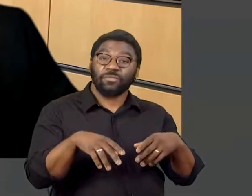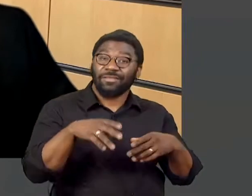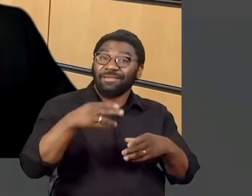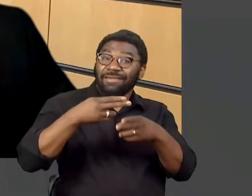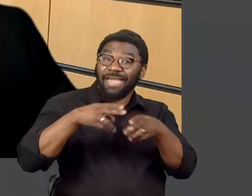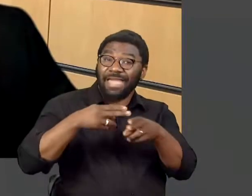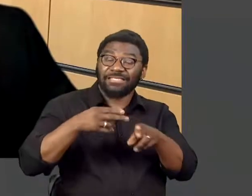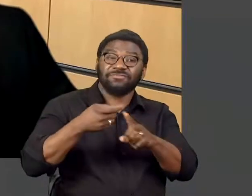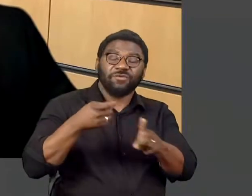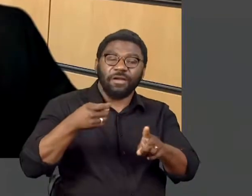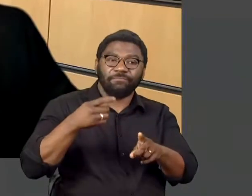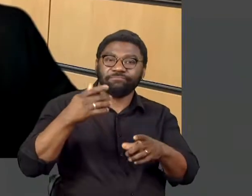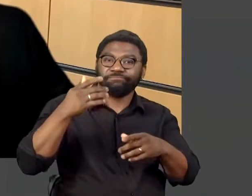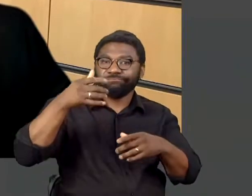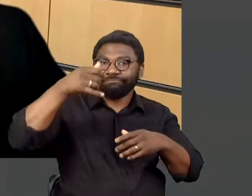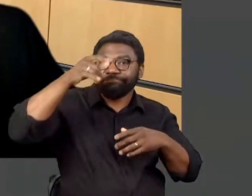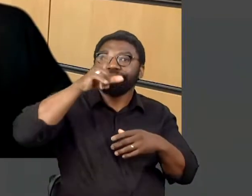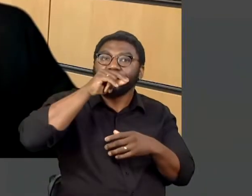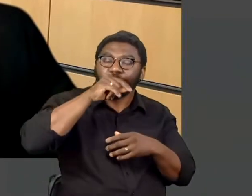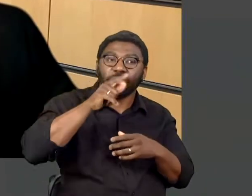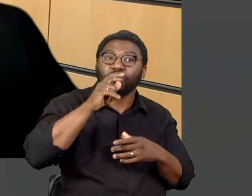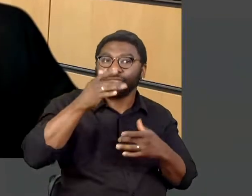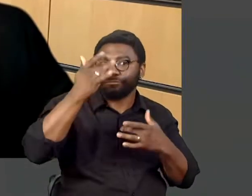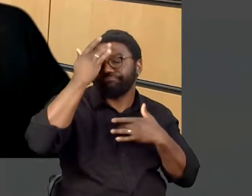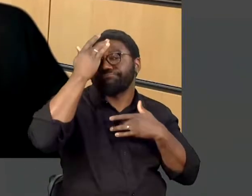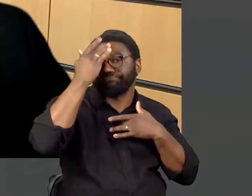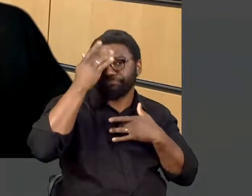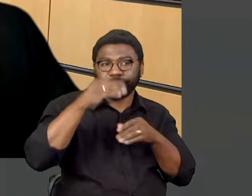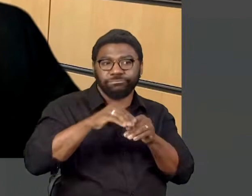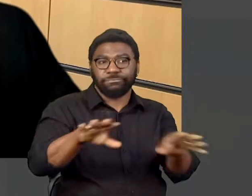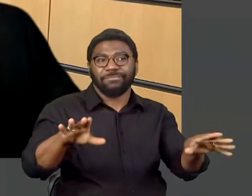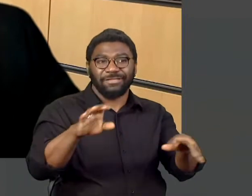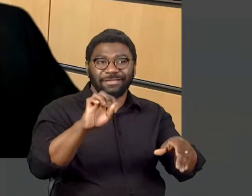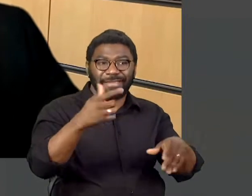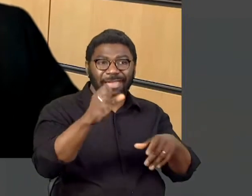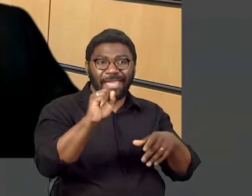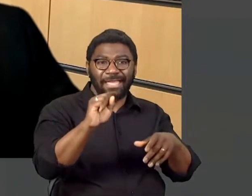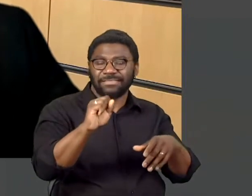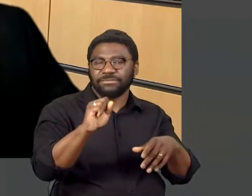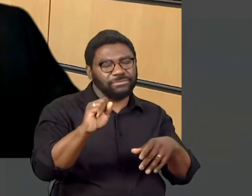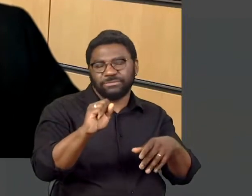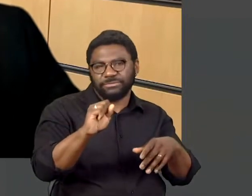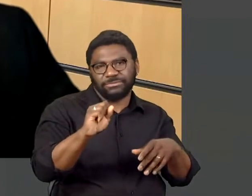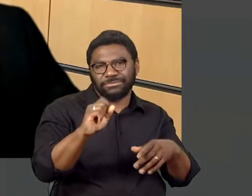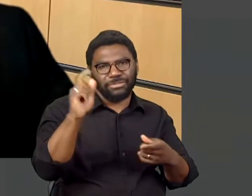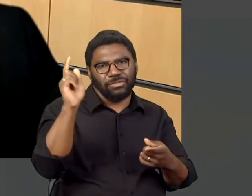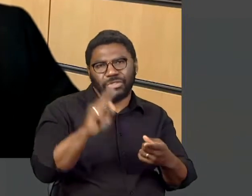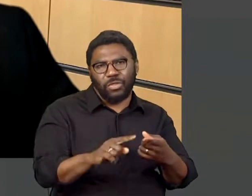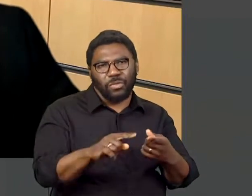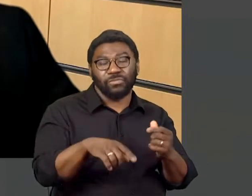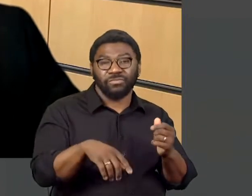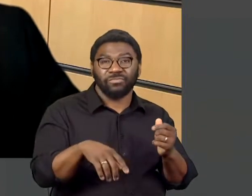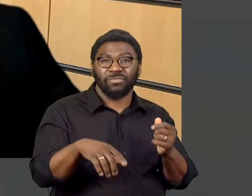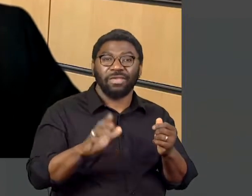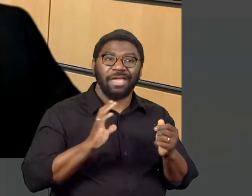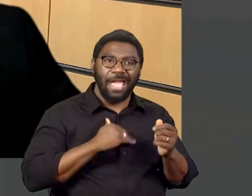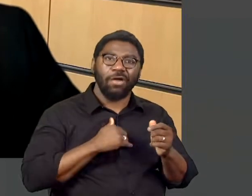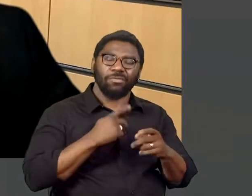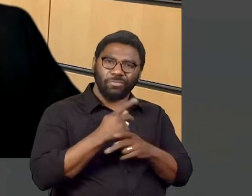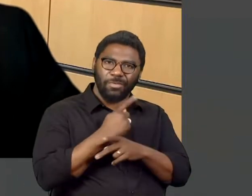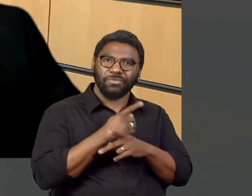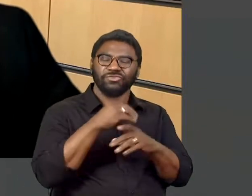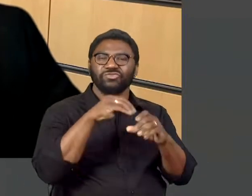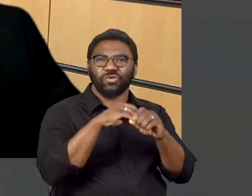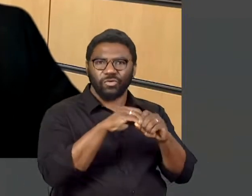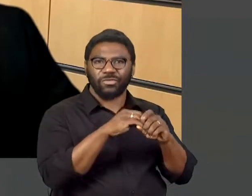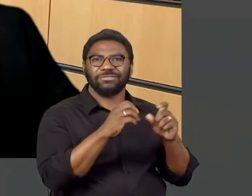market is low, and proper storage and preparation reduce the risk. In 2010, FDA participated in